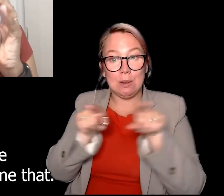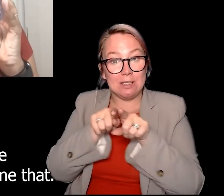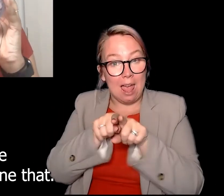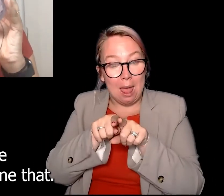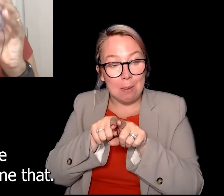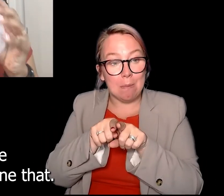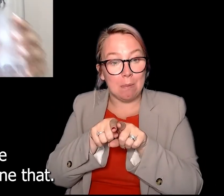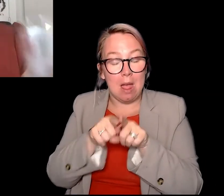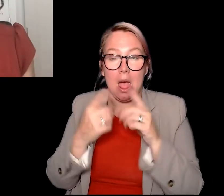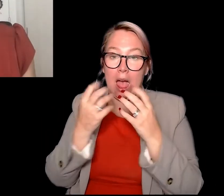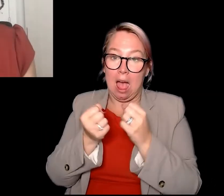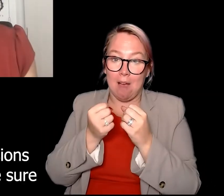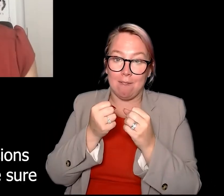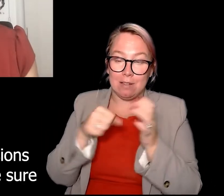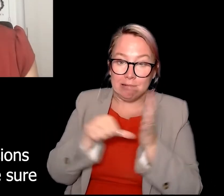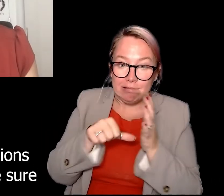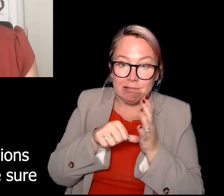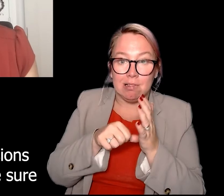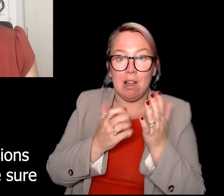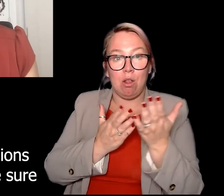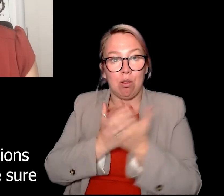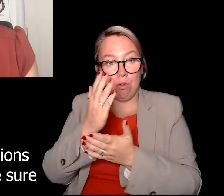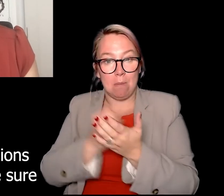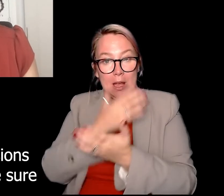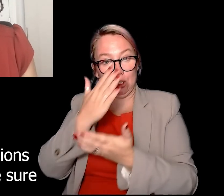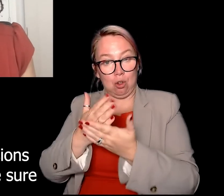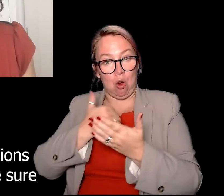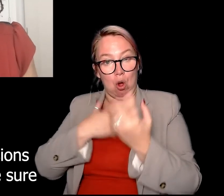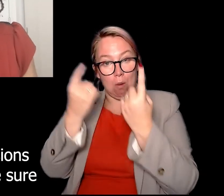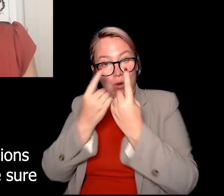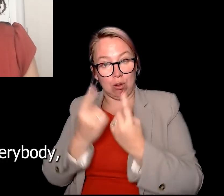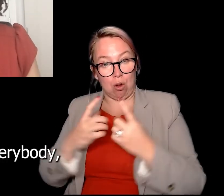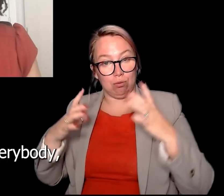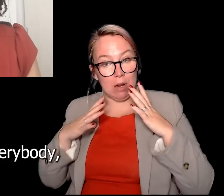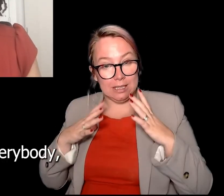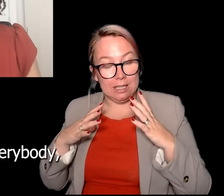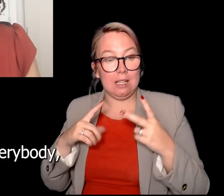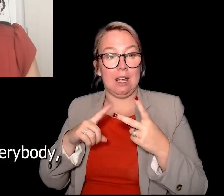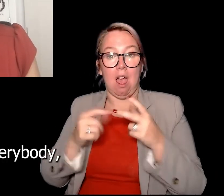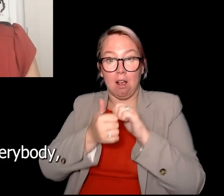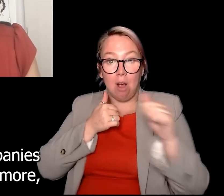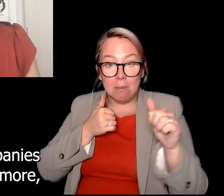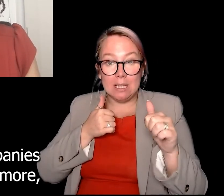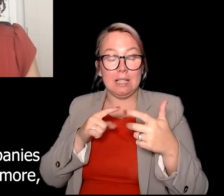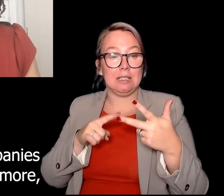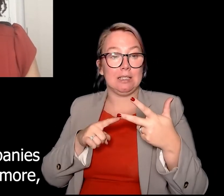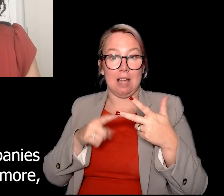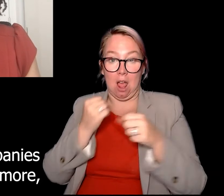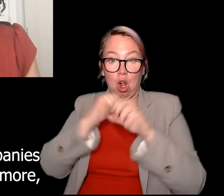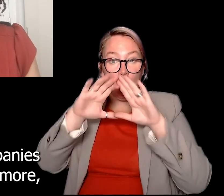hasn't necessarily always done that. And you have those tensions between wanting to make sure that your products are for everybody, because